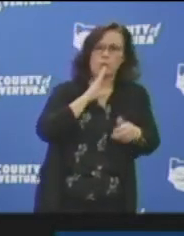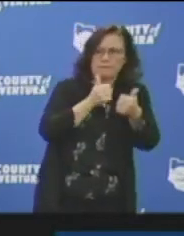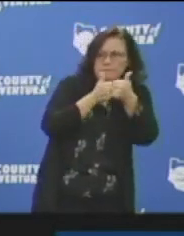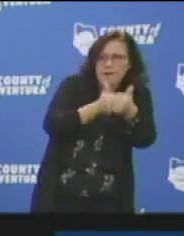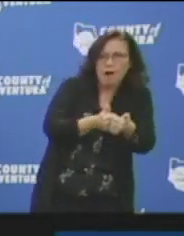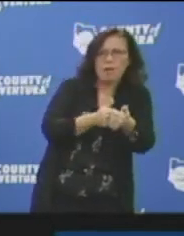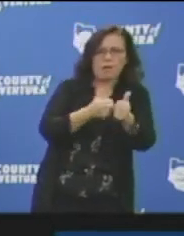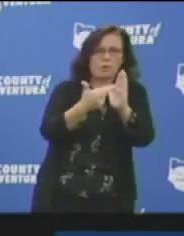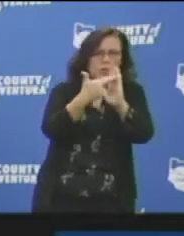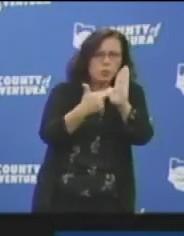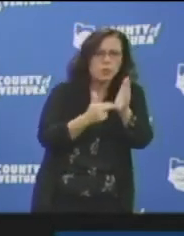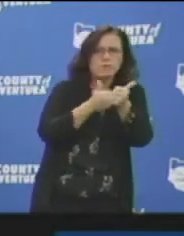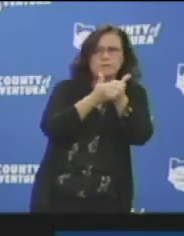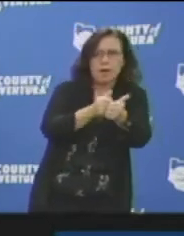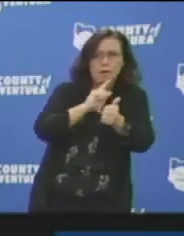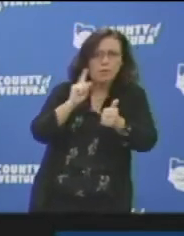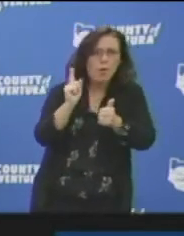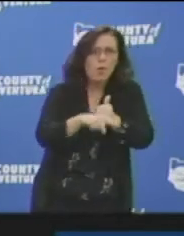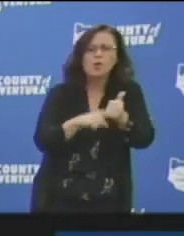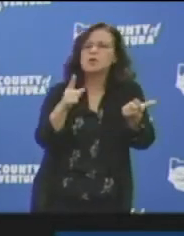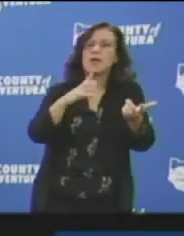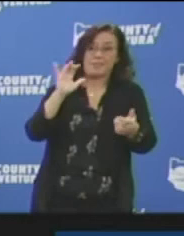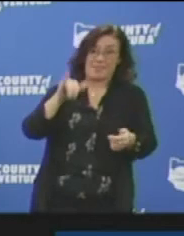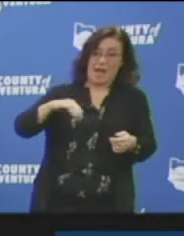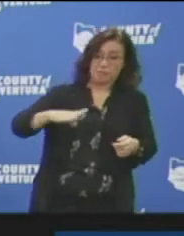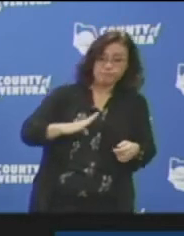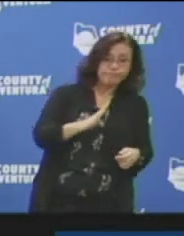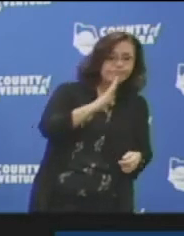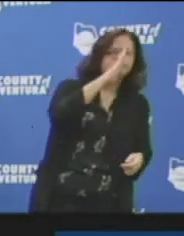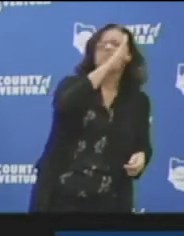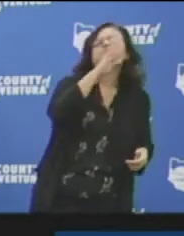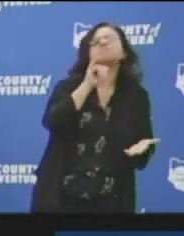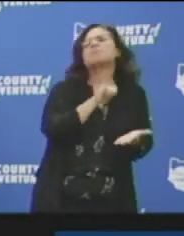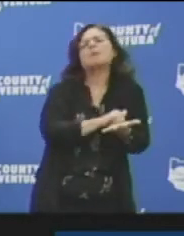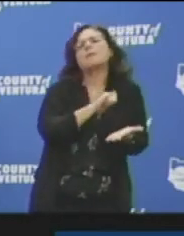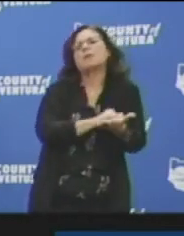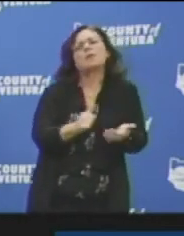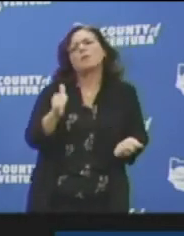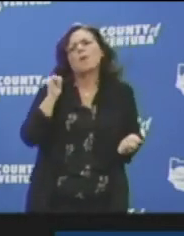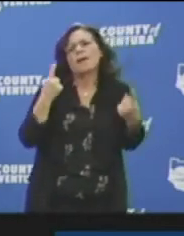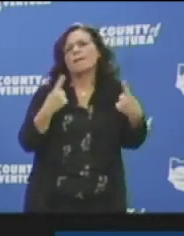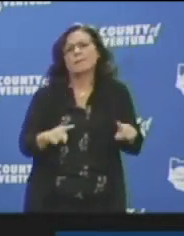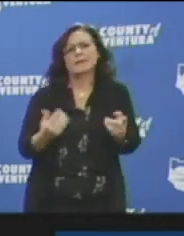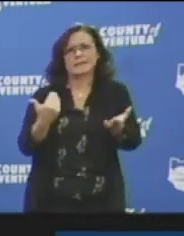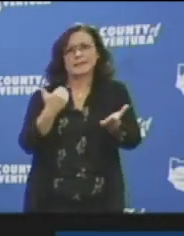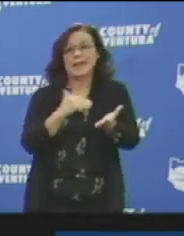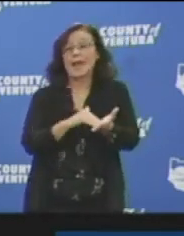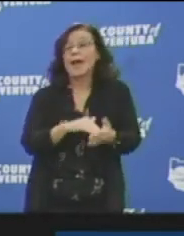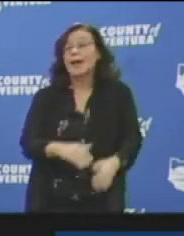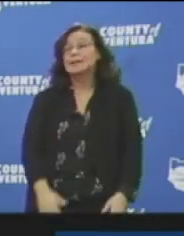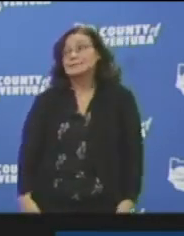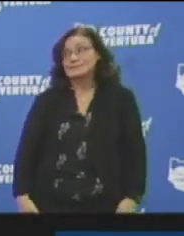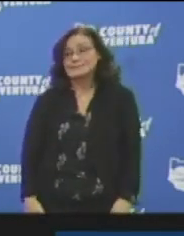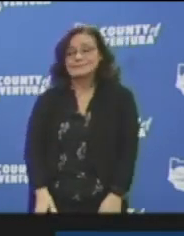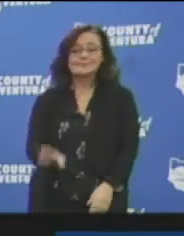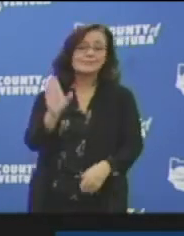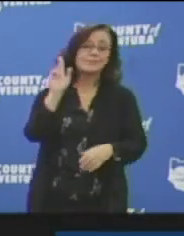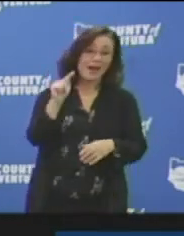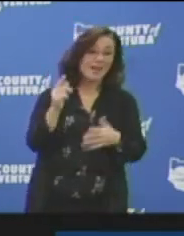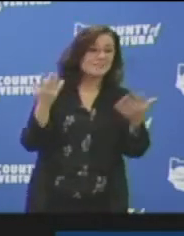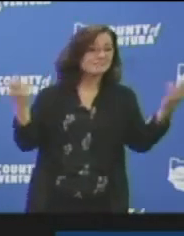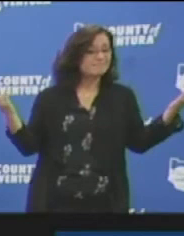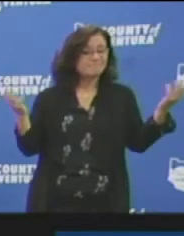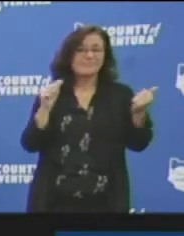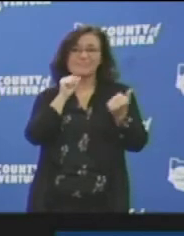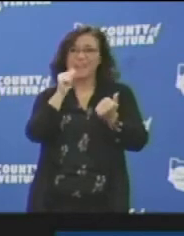population, as a group of people who work together. But not all of us have.